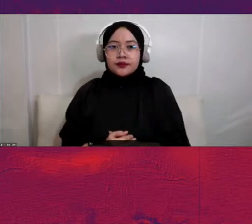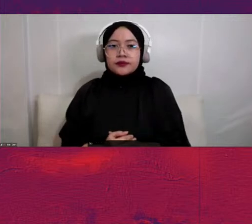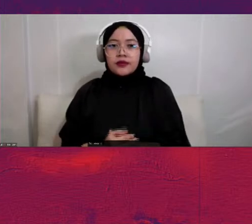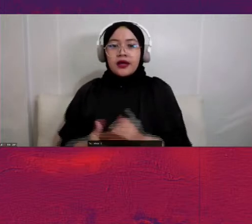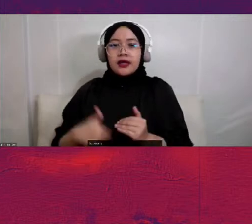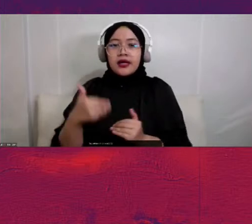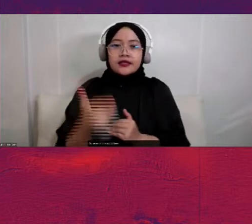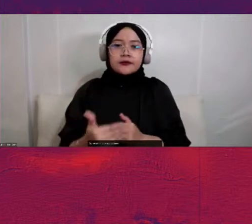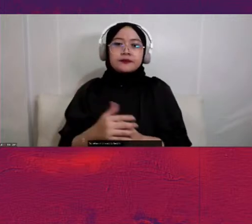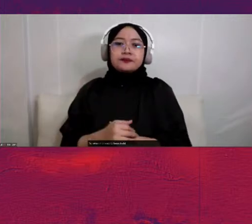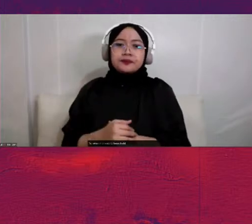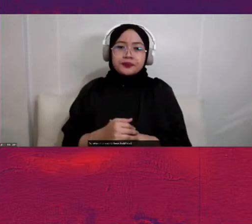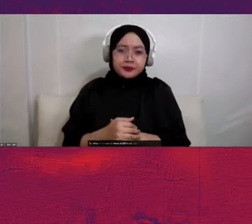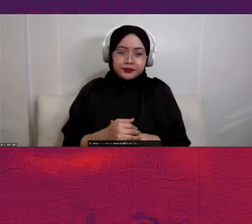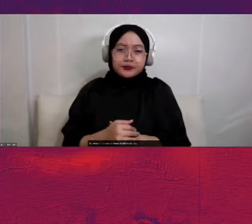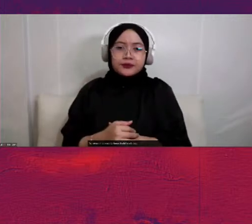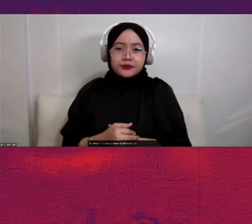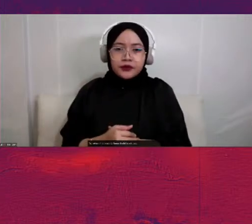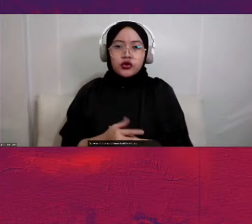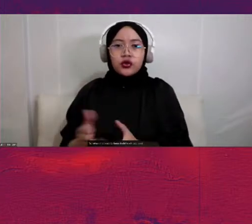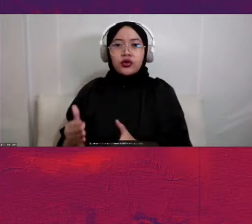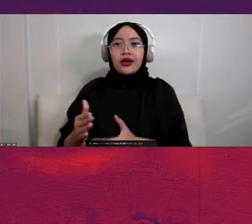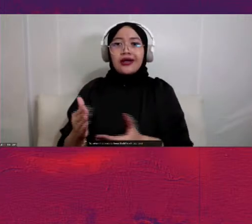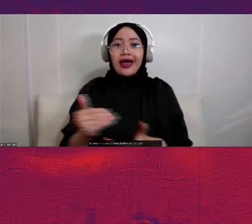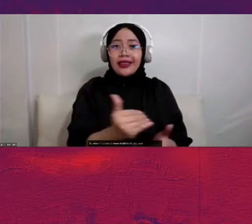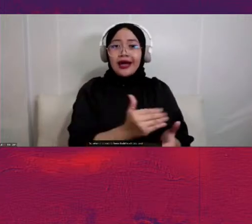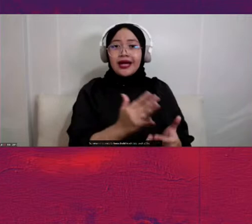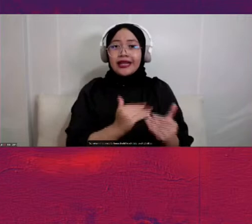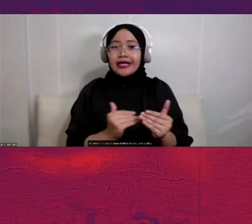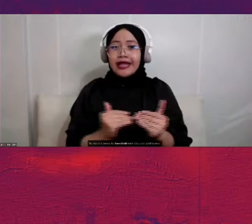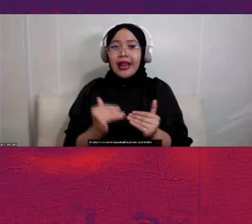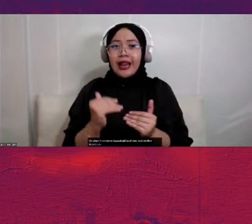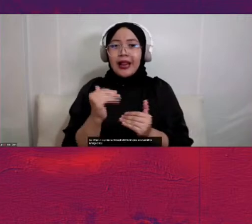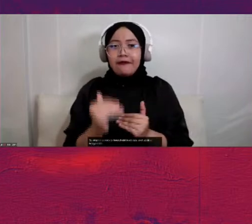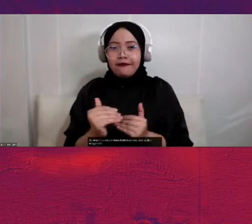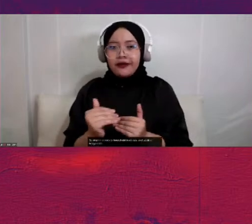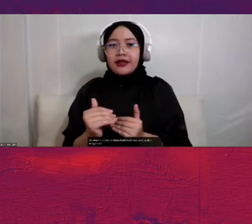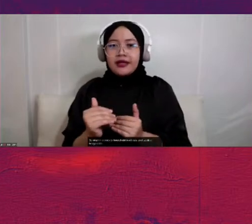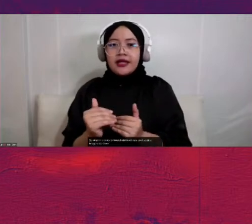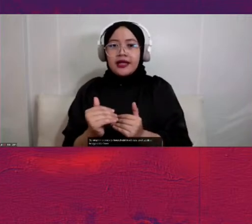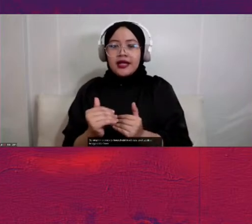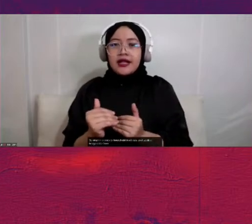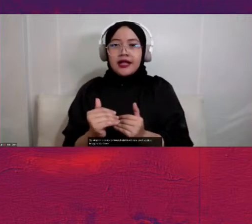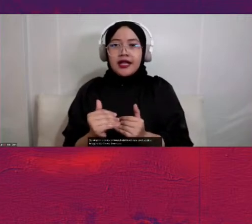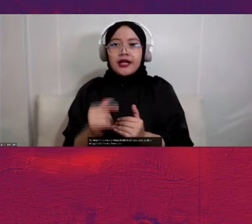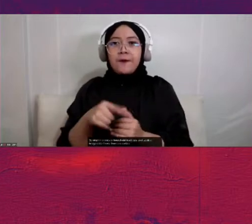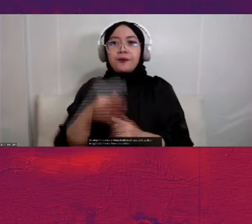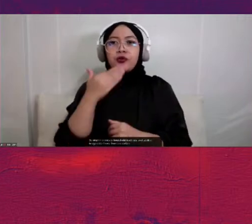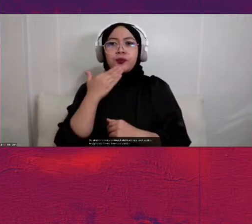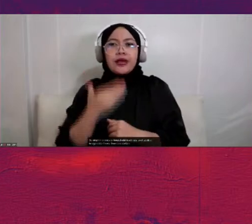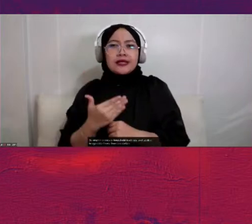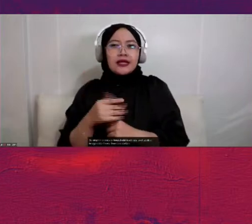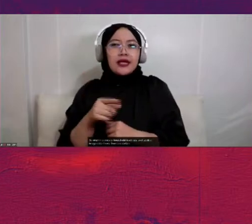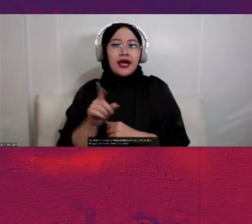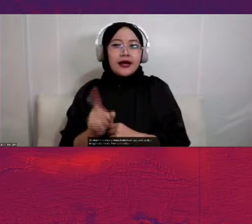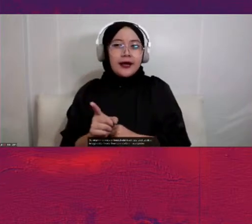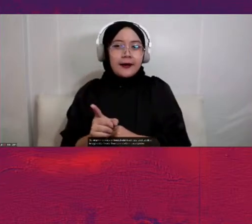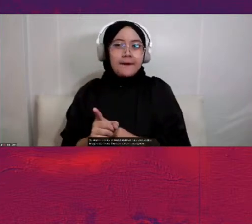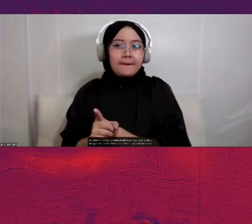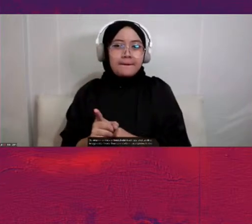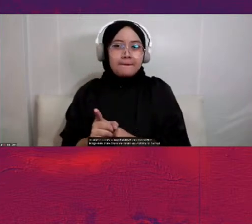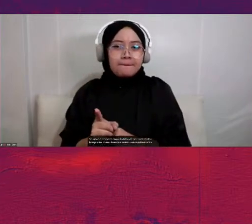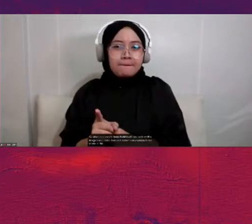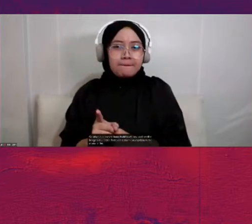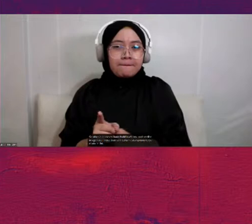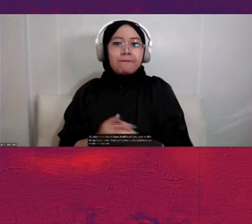So when it comes to household level data and satellite image data, there are certain assumptions to be